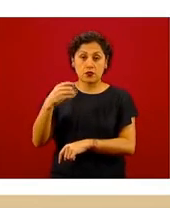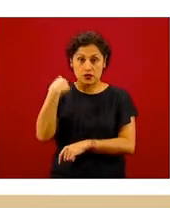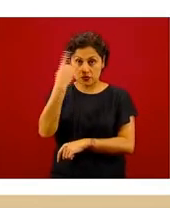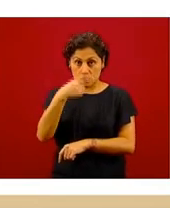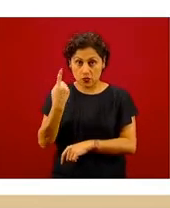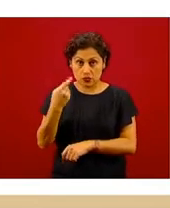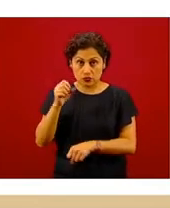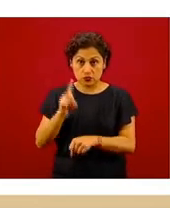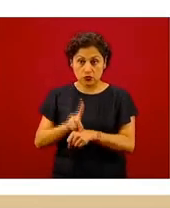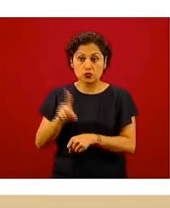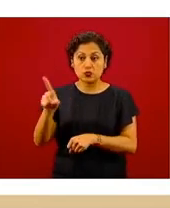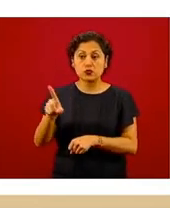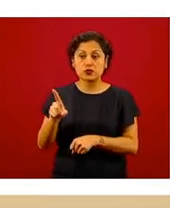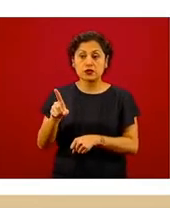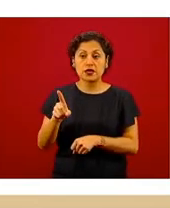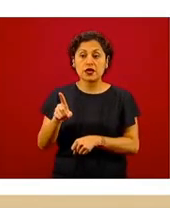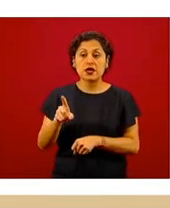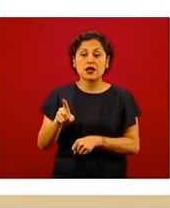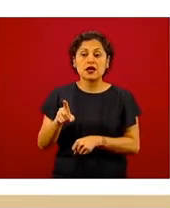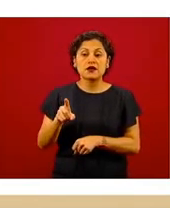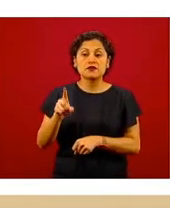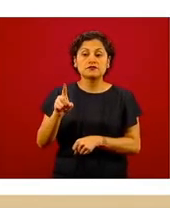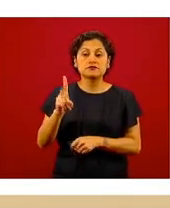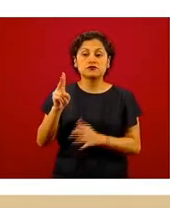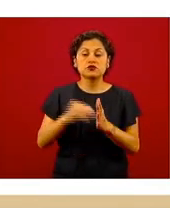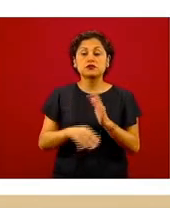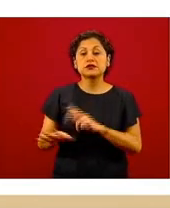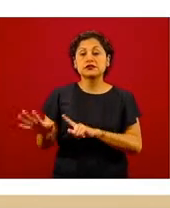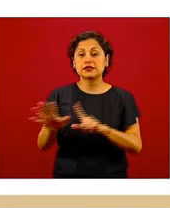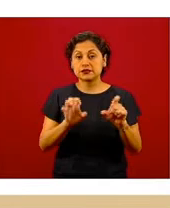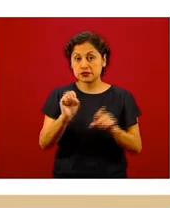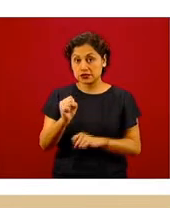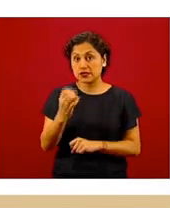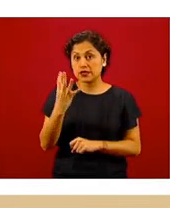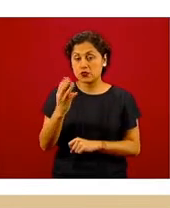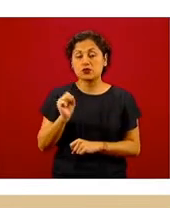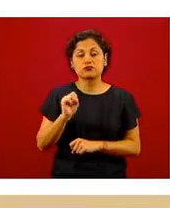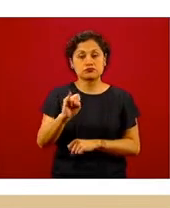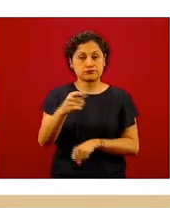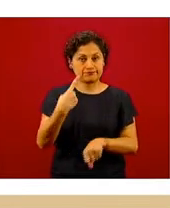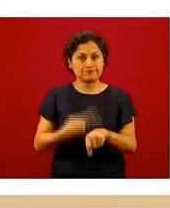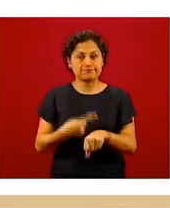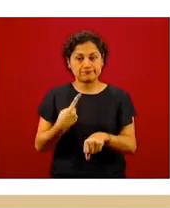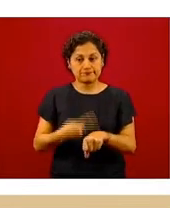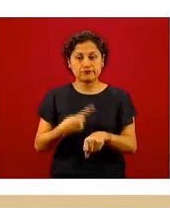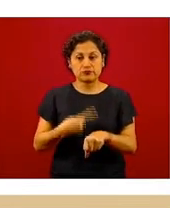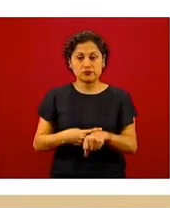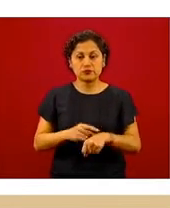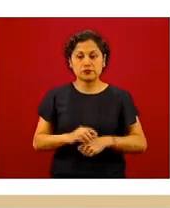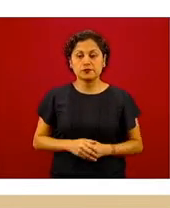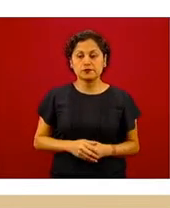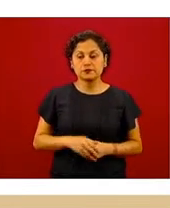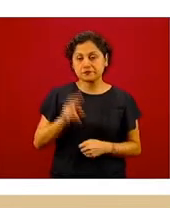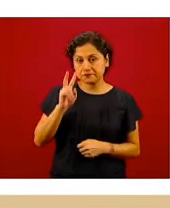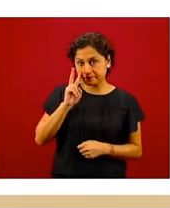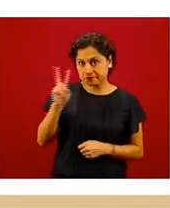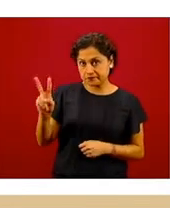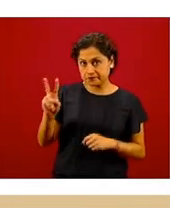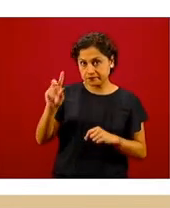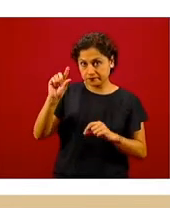It was 4.2% increase over yesterday, meaning 2,764 new cases